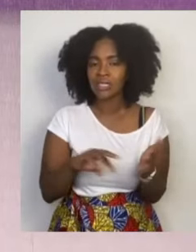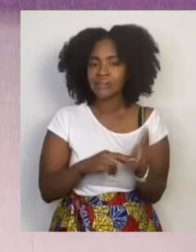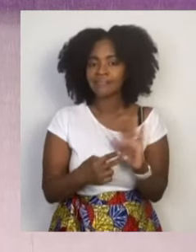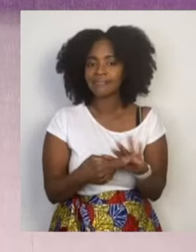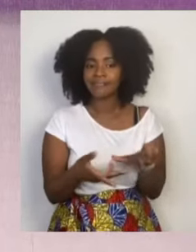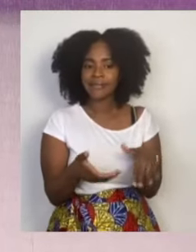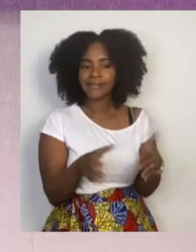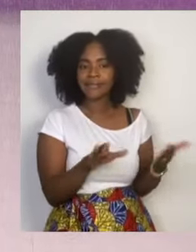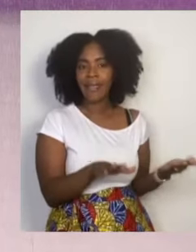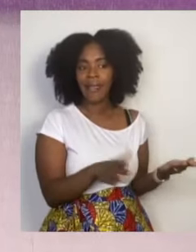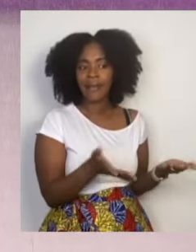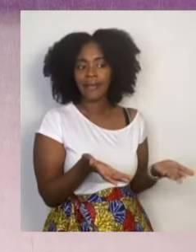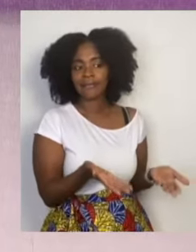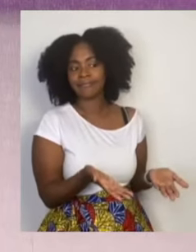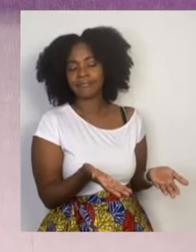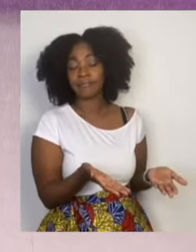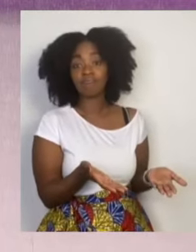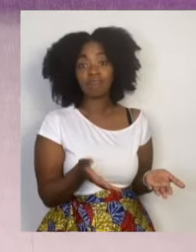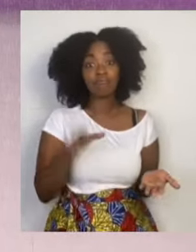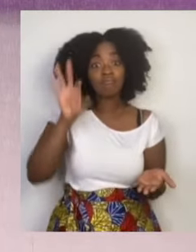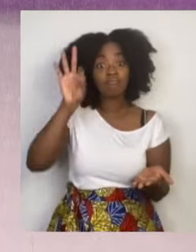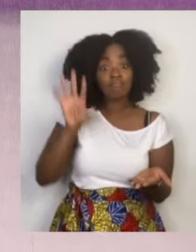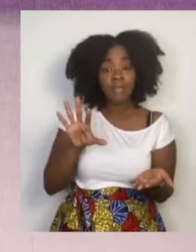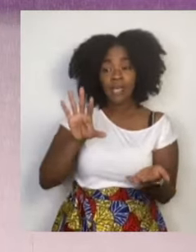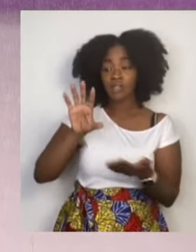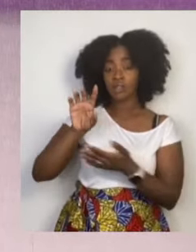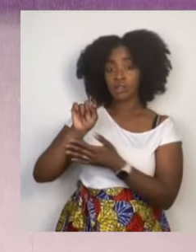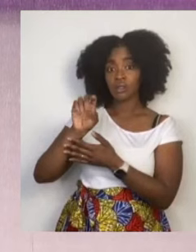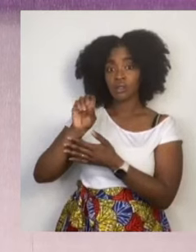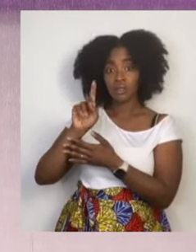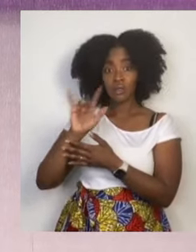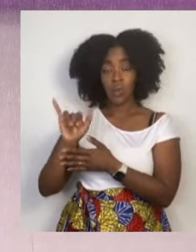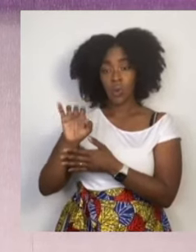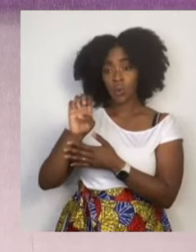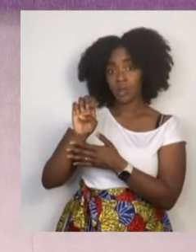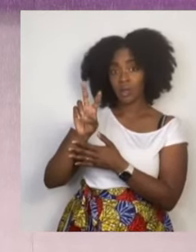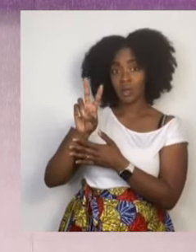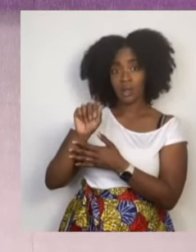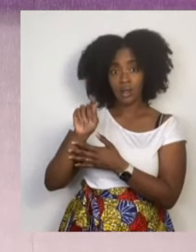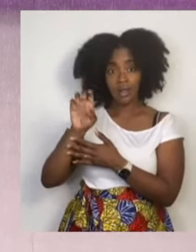Pastor Tony Evans said, faith is acting like what God said is true.